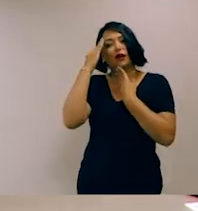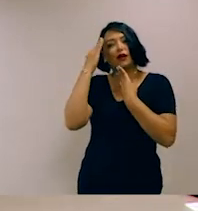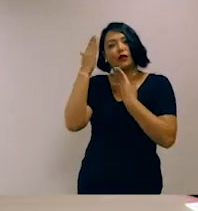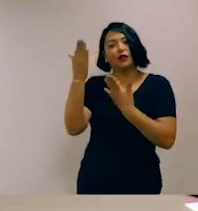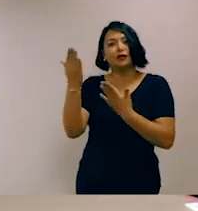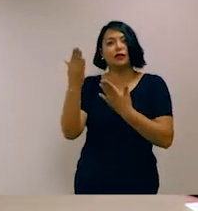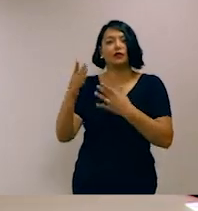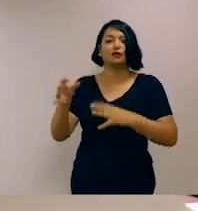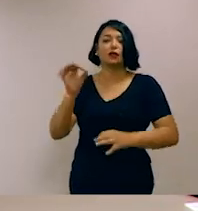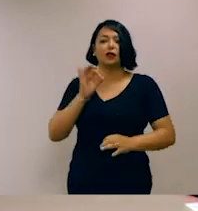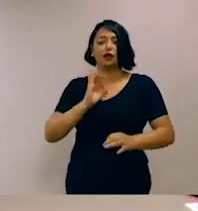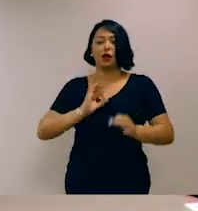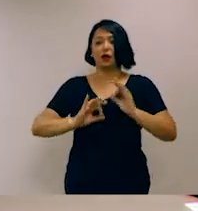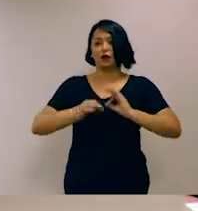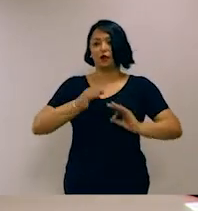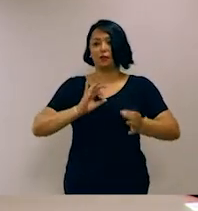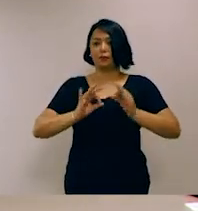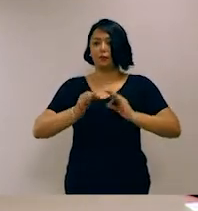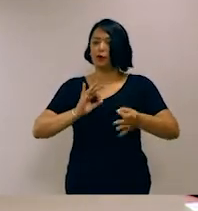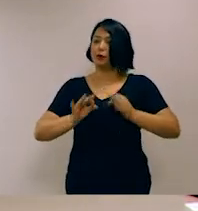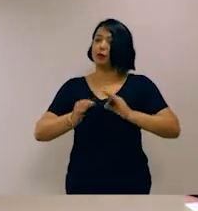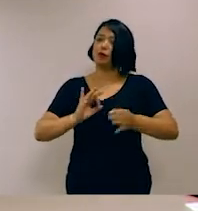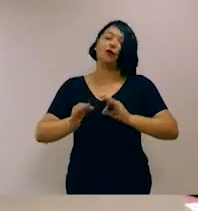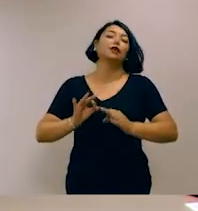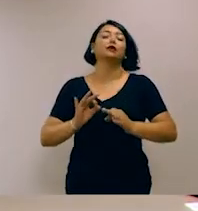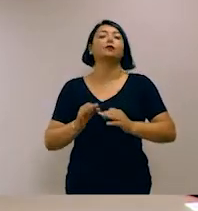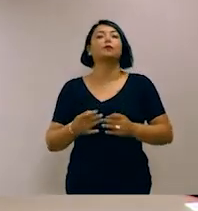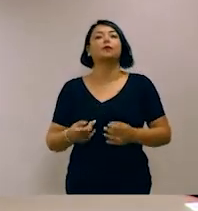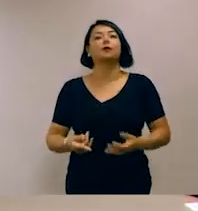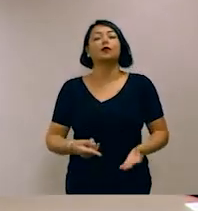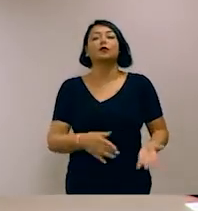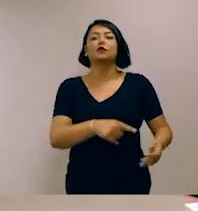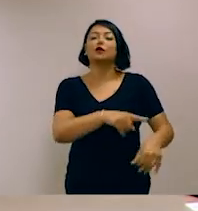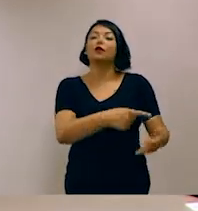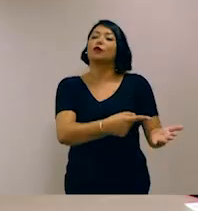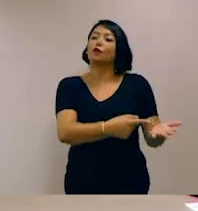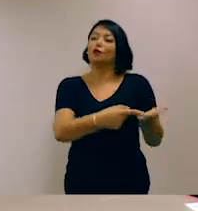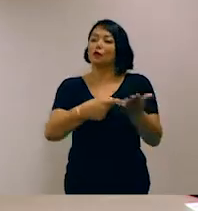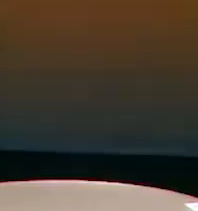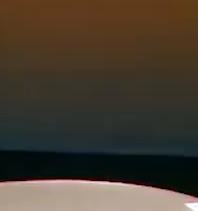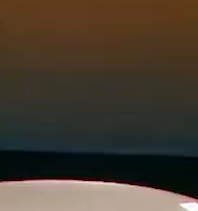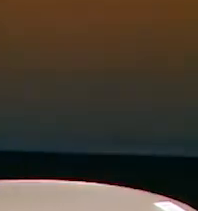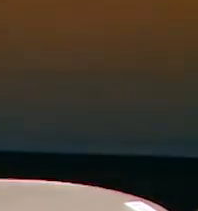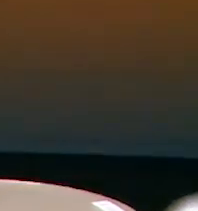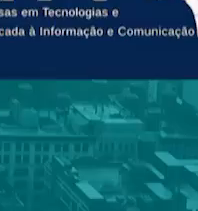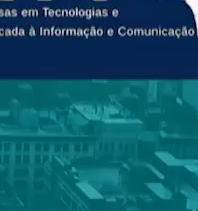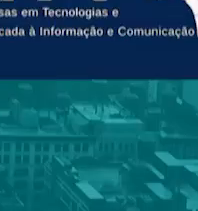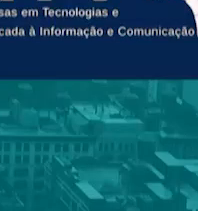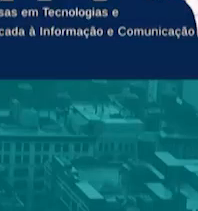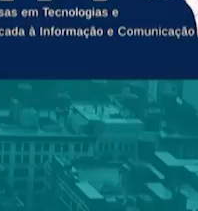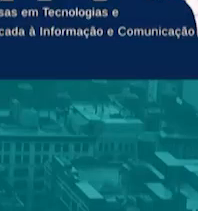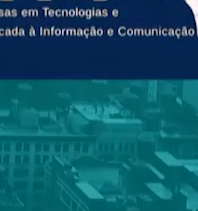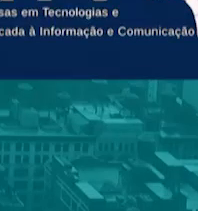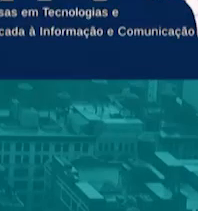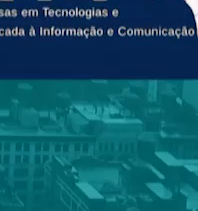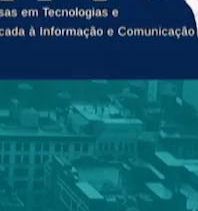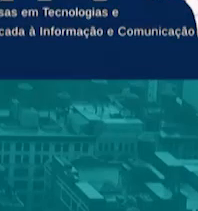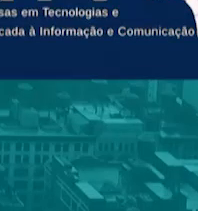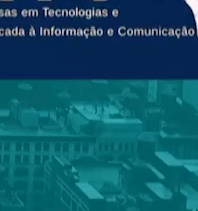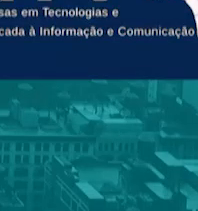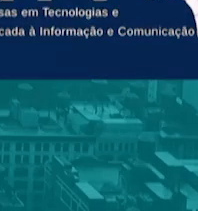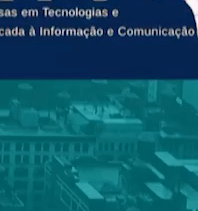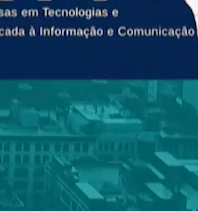paper. And I would like to thank the organizers of the event because they gave us this opportunity.